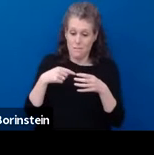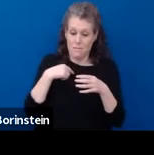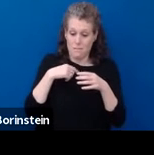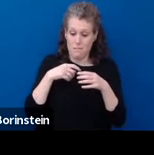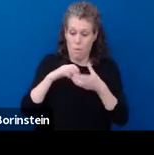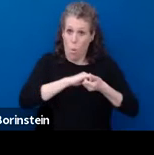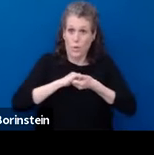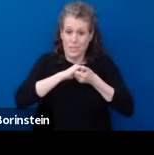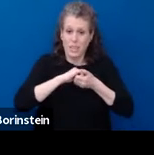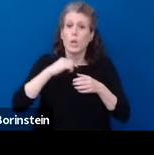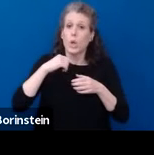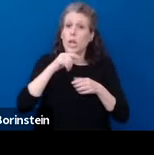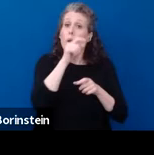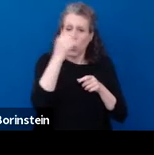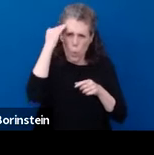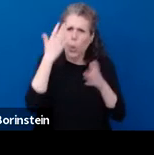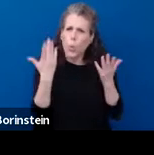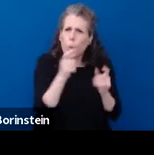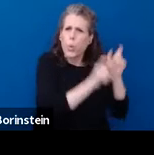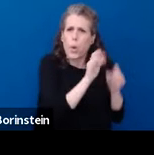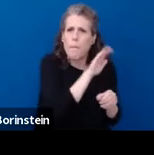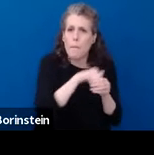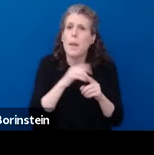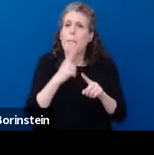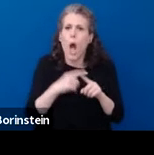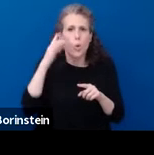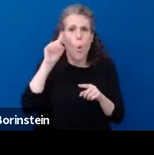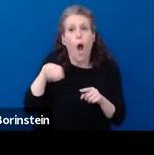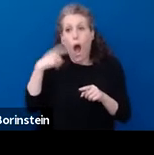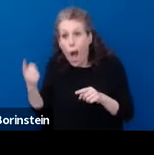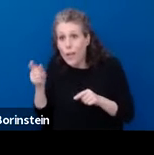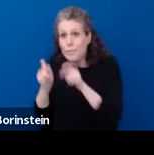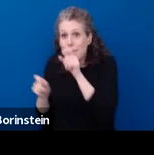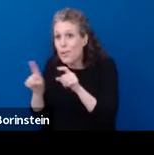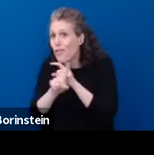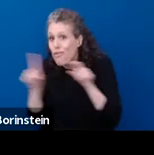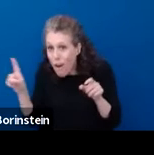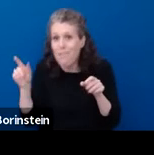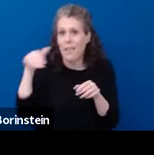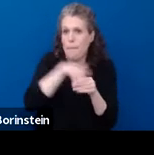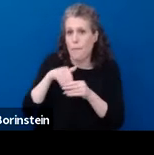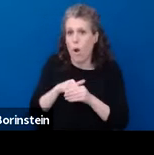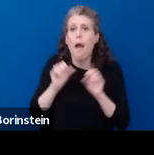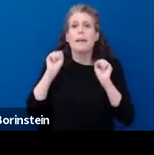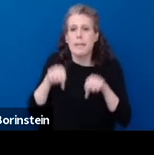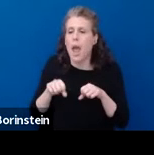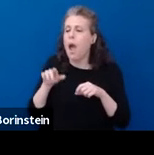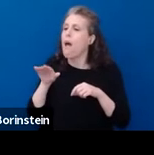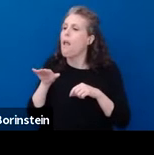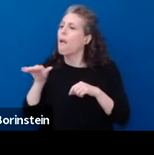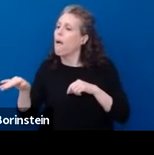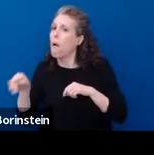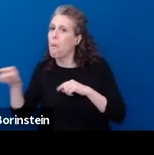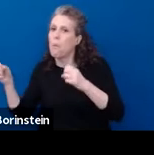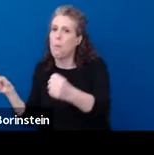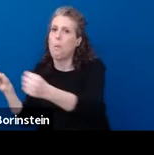and who you could ask, maybe pinpoint this. Shouldn't this be something for you to test or be